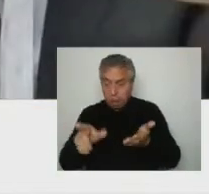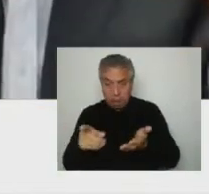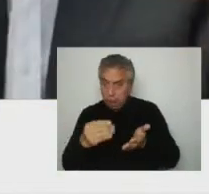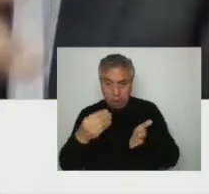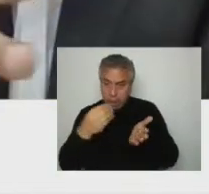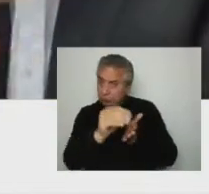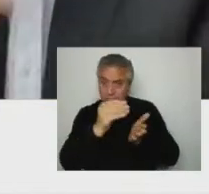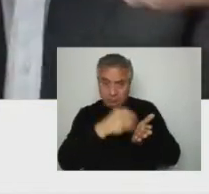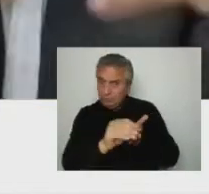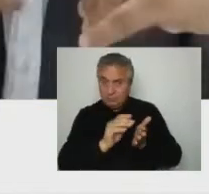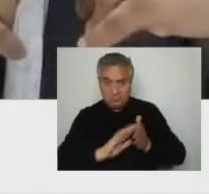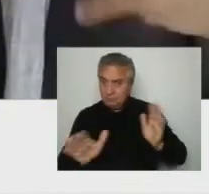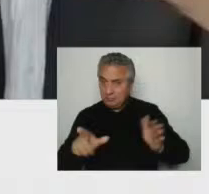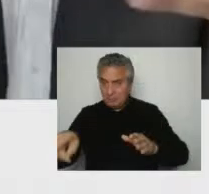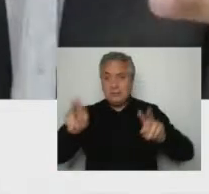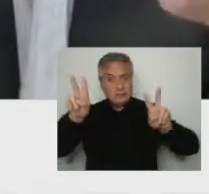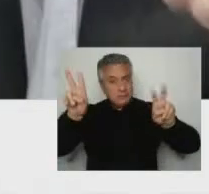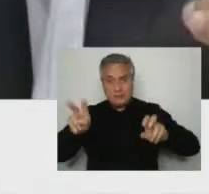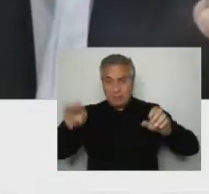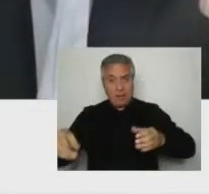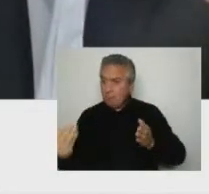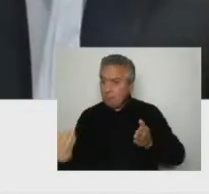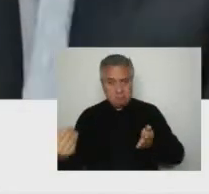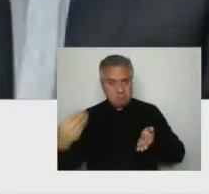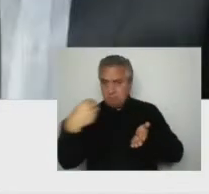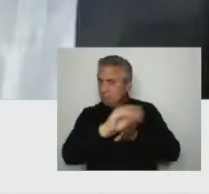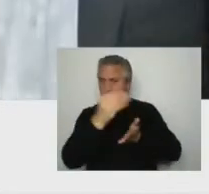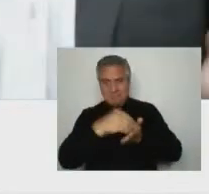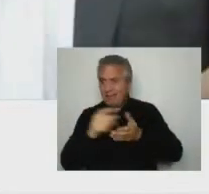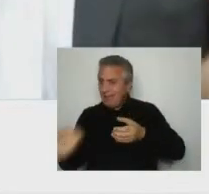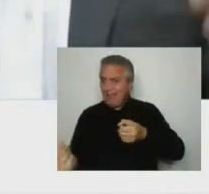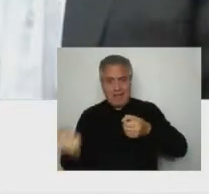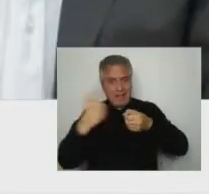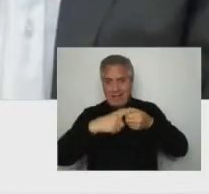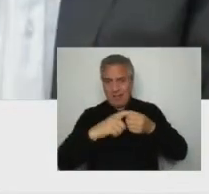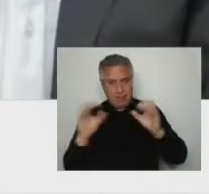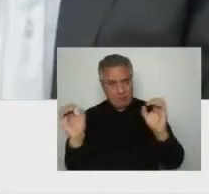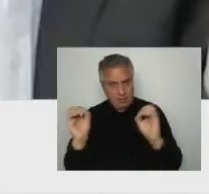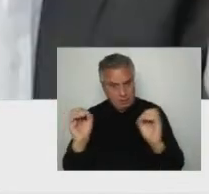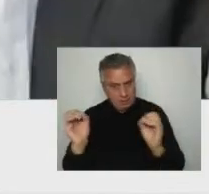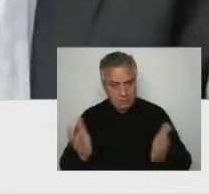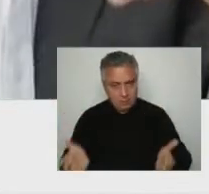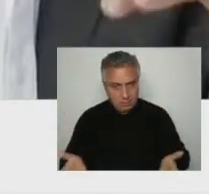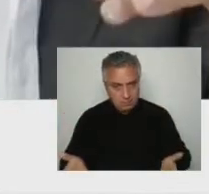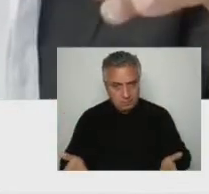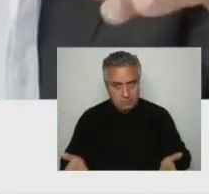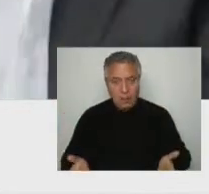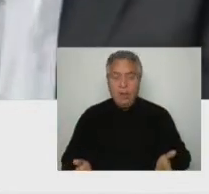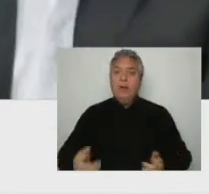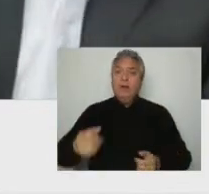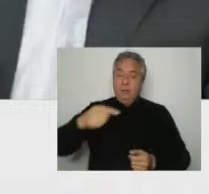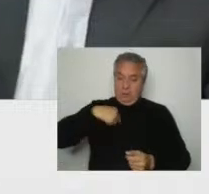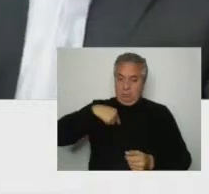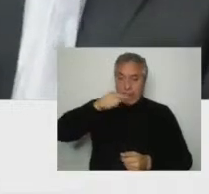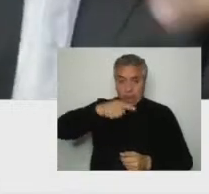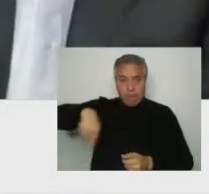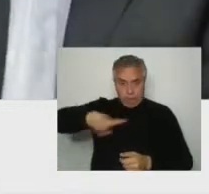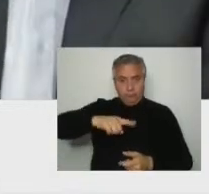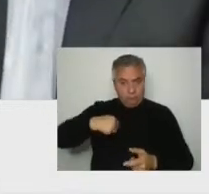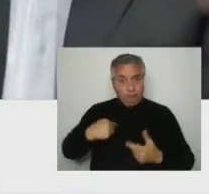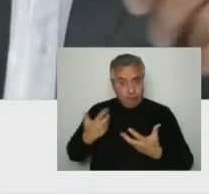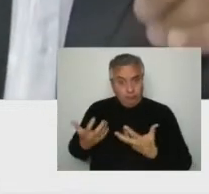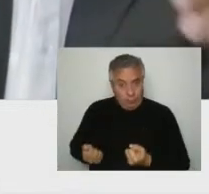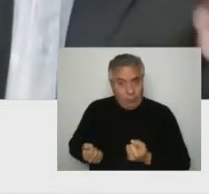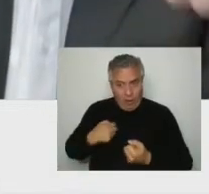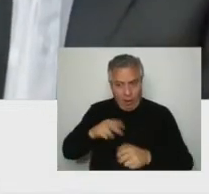group. It's tax informality, pension system informality, job informality. They've never contributed to the pension system.